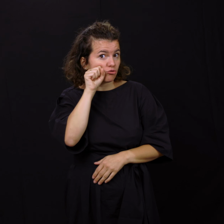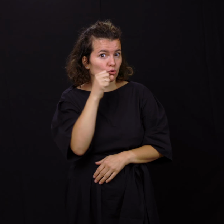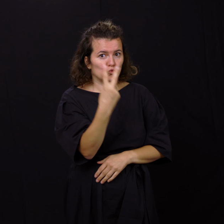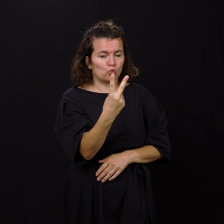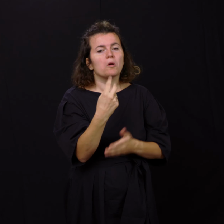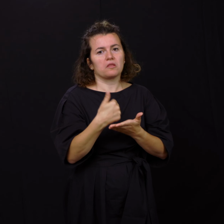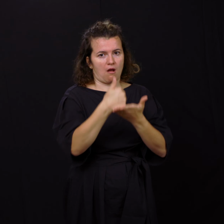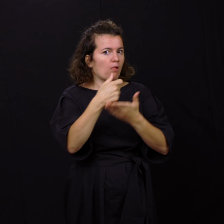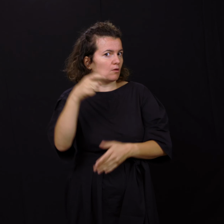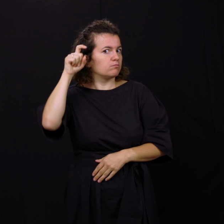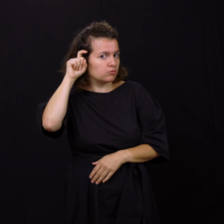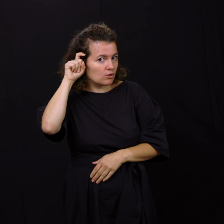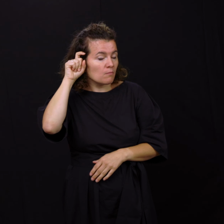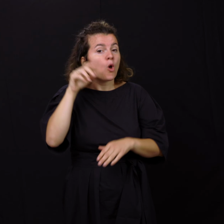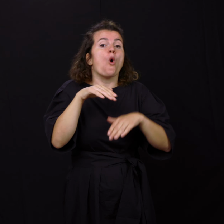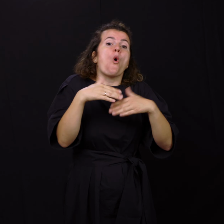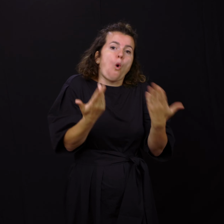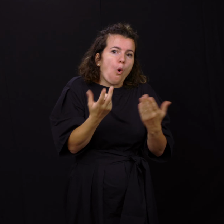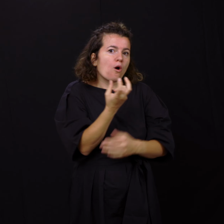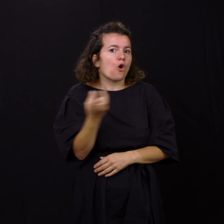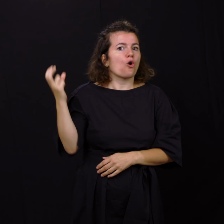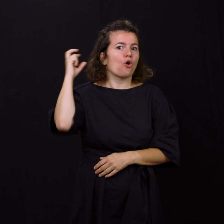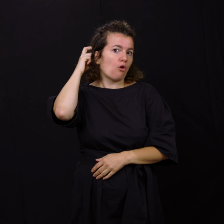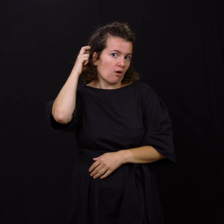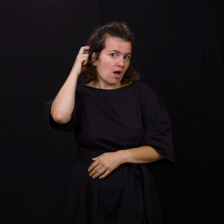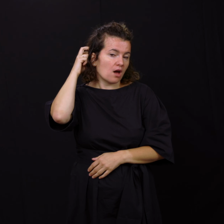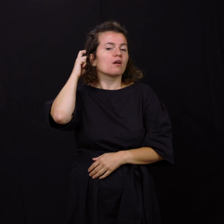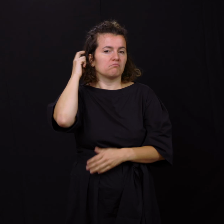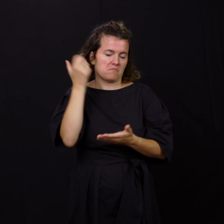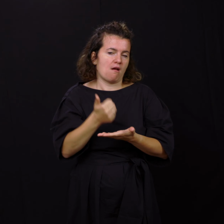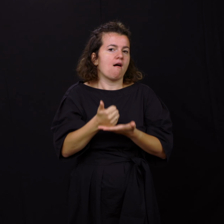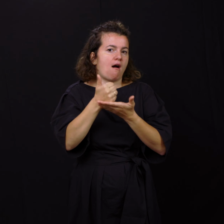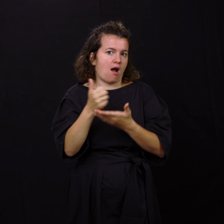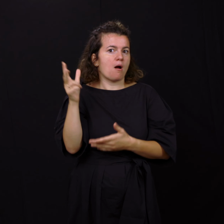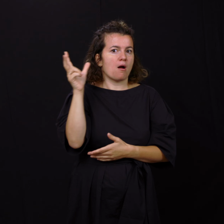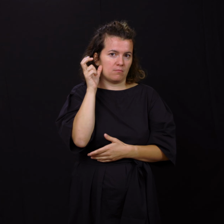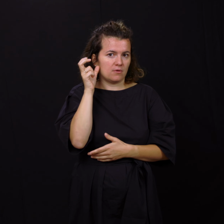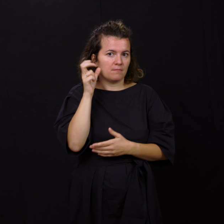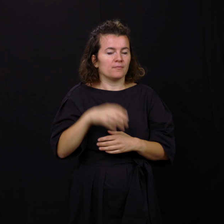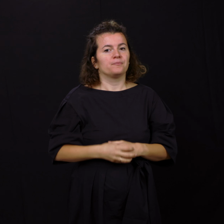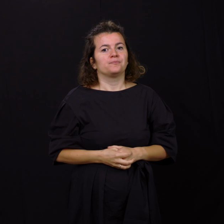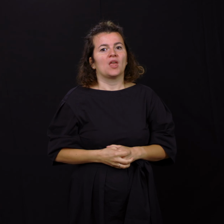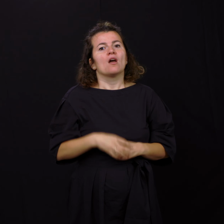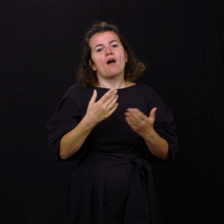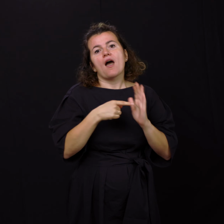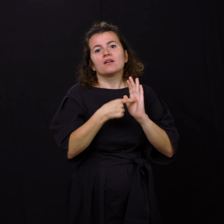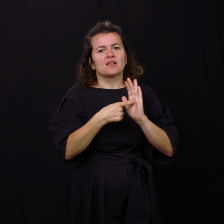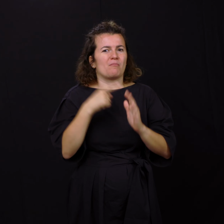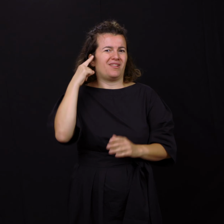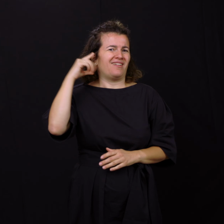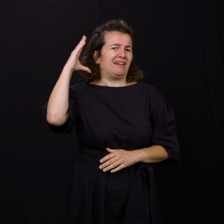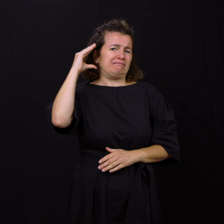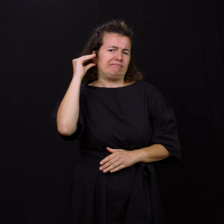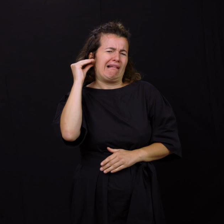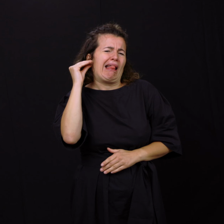or cochlear implants, to treat patients who have become deaf or are severely hearing impaired.